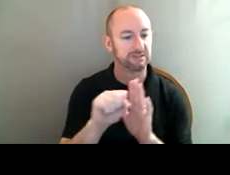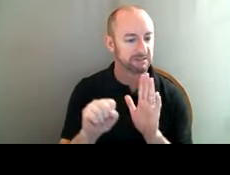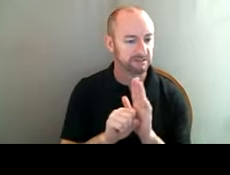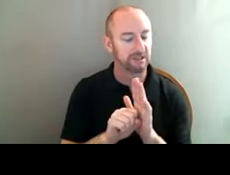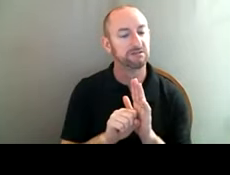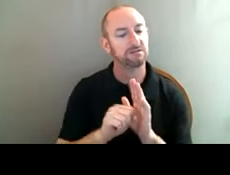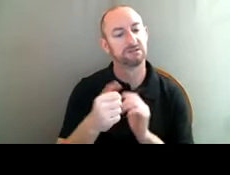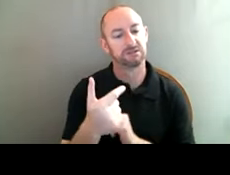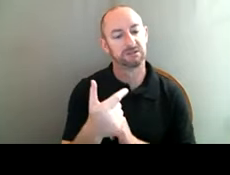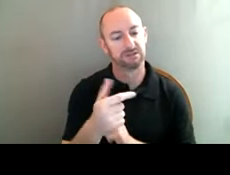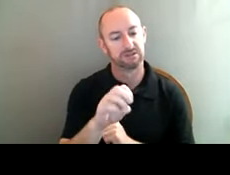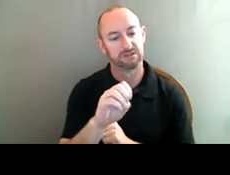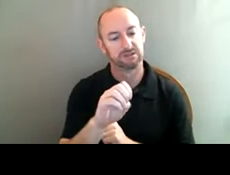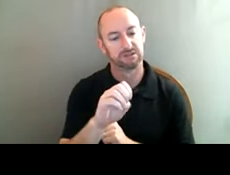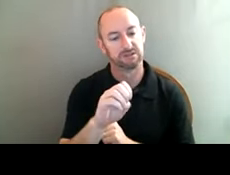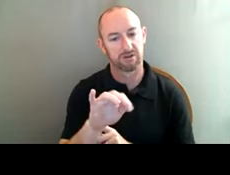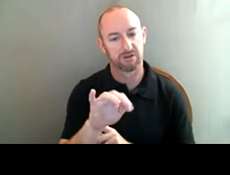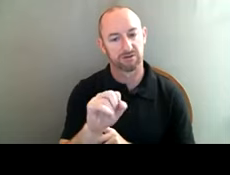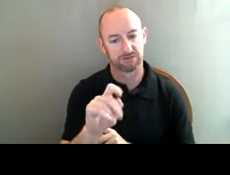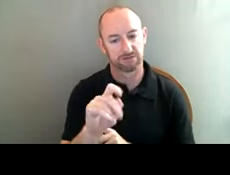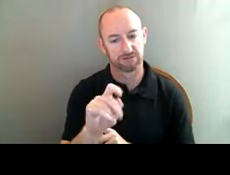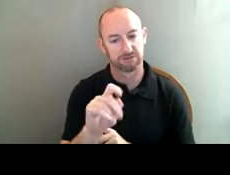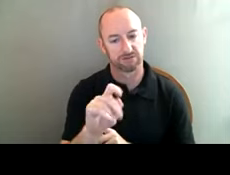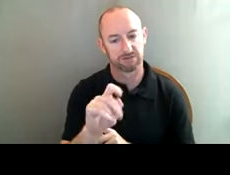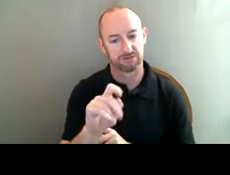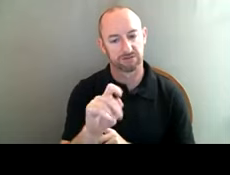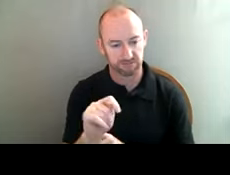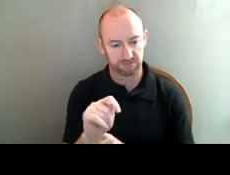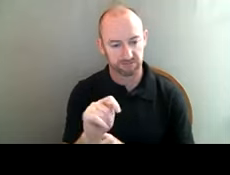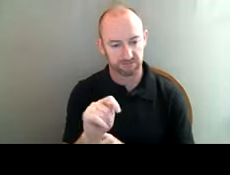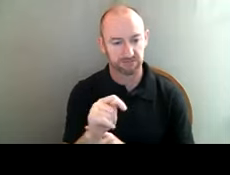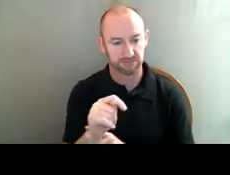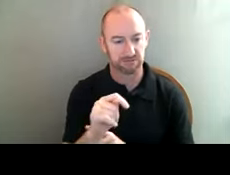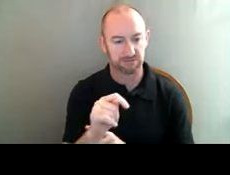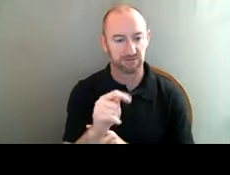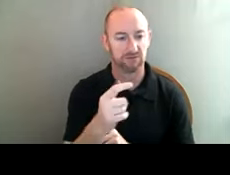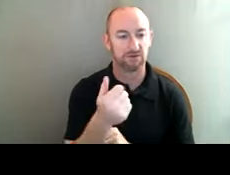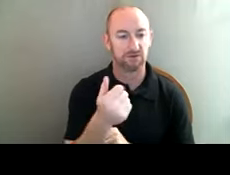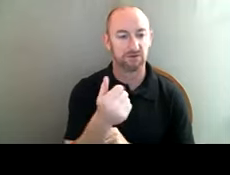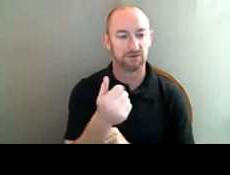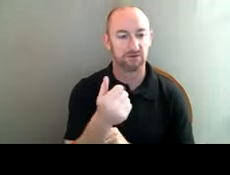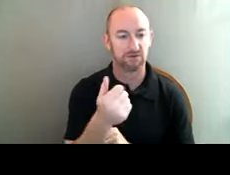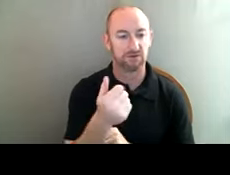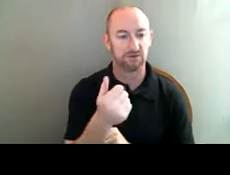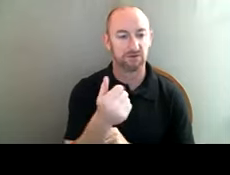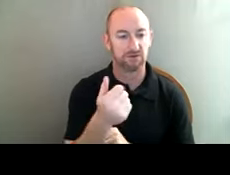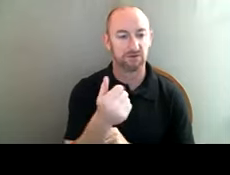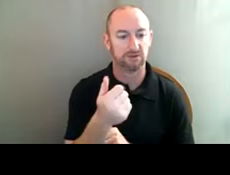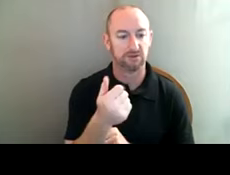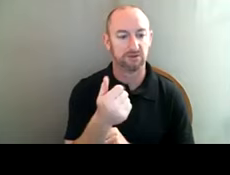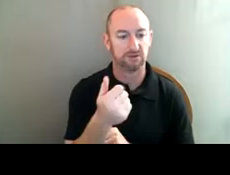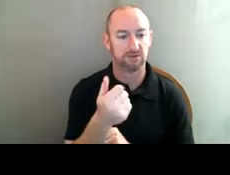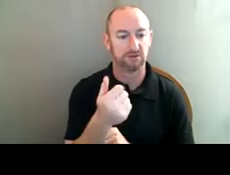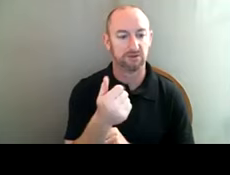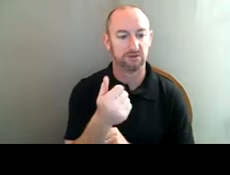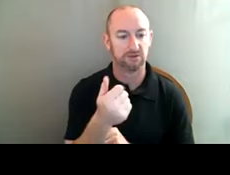from 1978 to 1999. And he started the practice many years ago when he was state geologist,